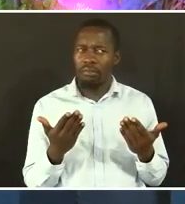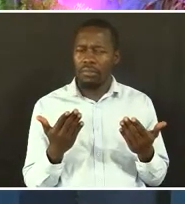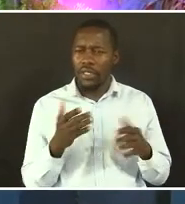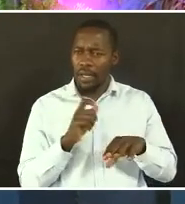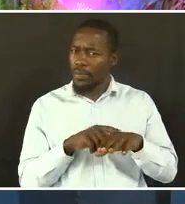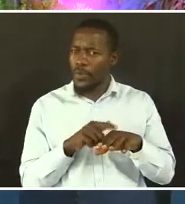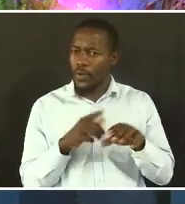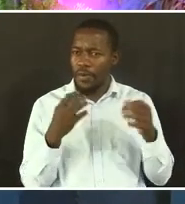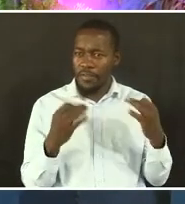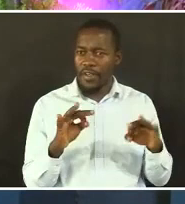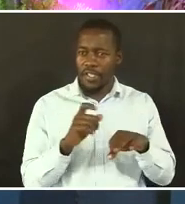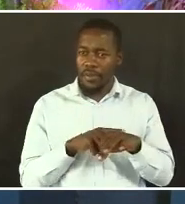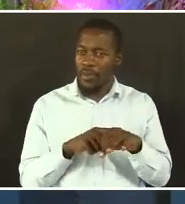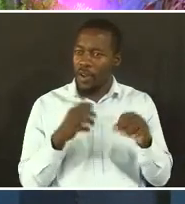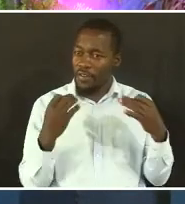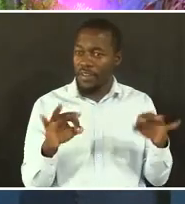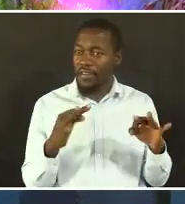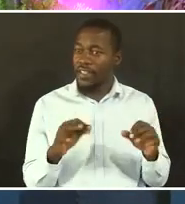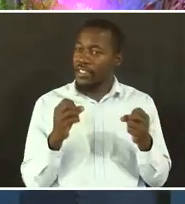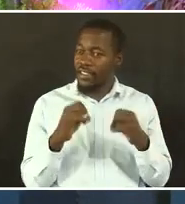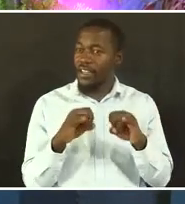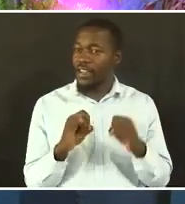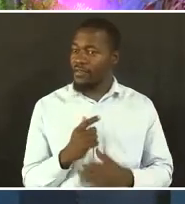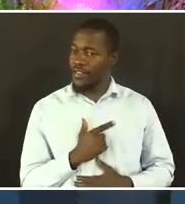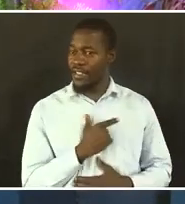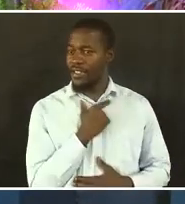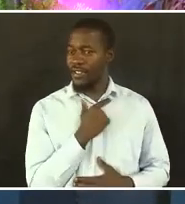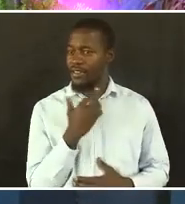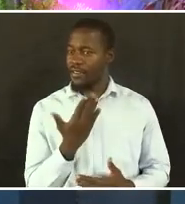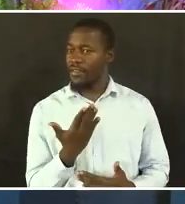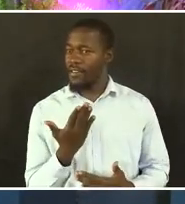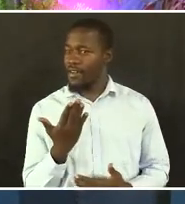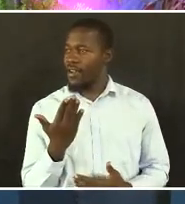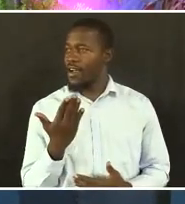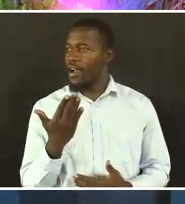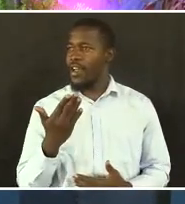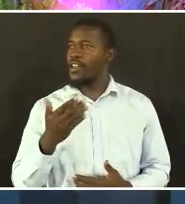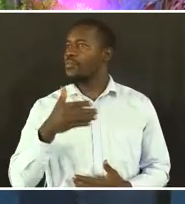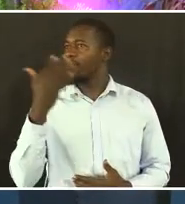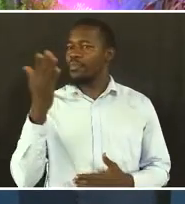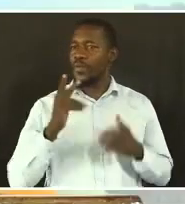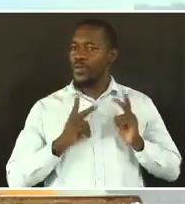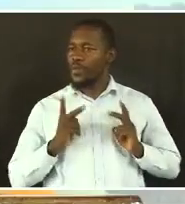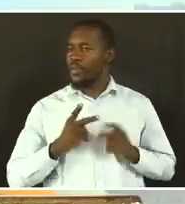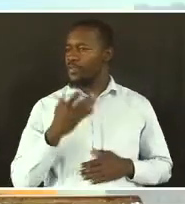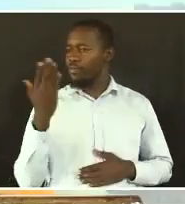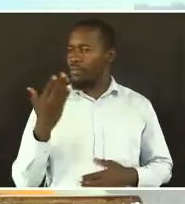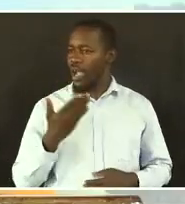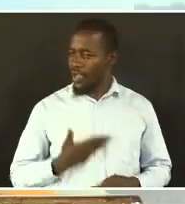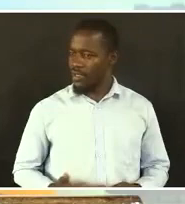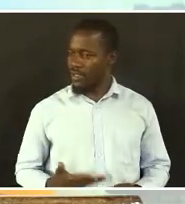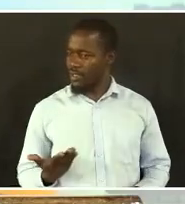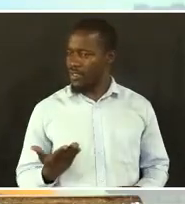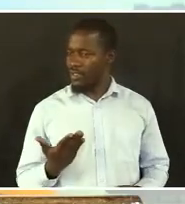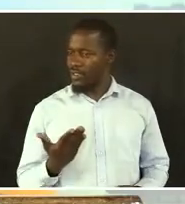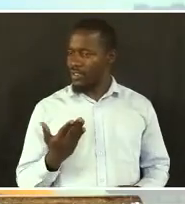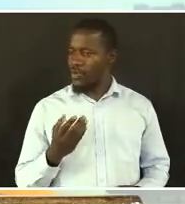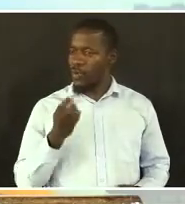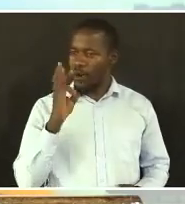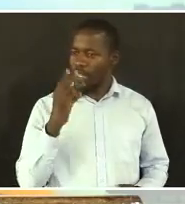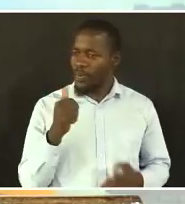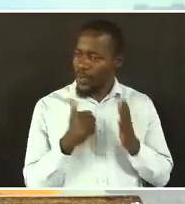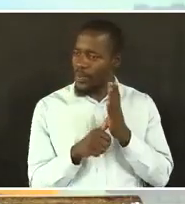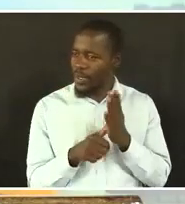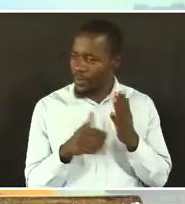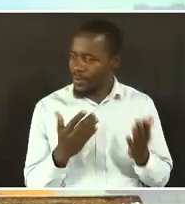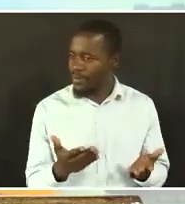dedicating a Sabbath for visiting somebody who is sick. Spare one day in a quarter when you are dedicating a Sabbath for